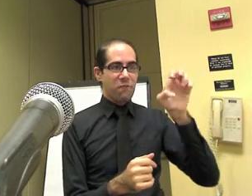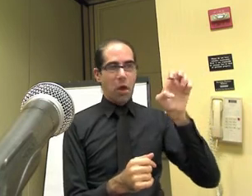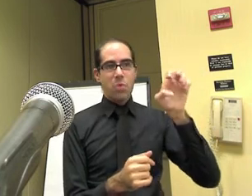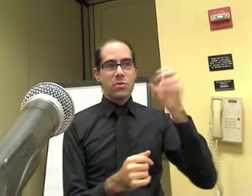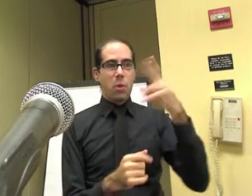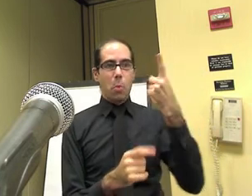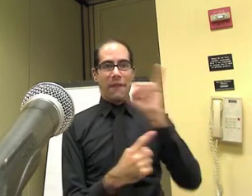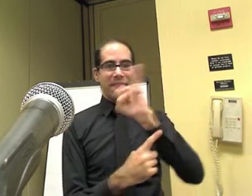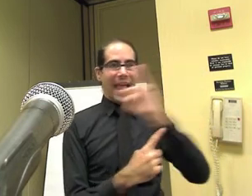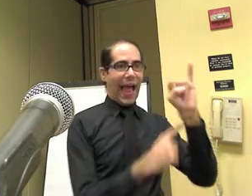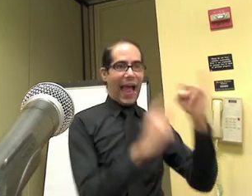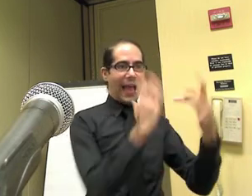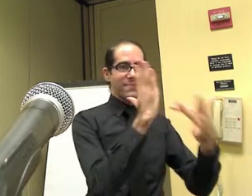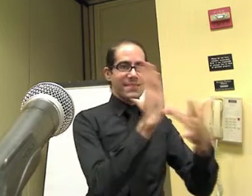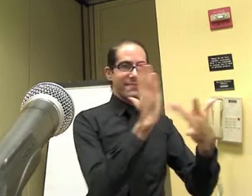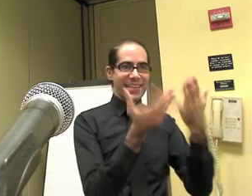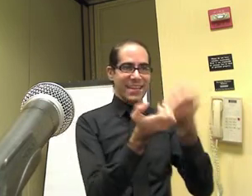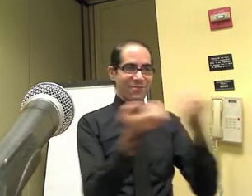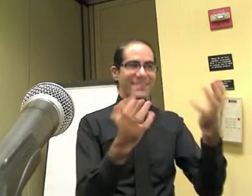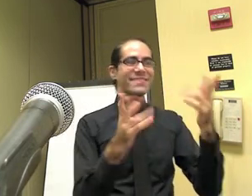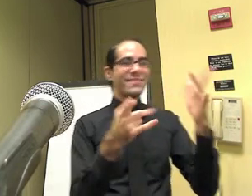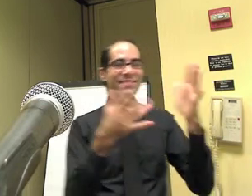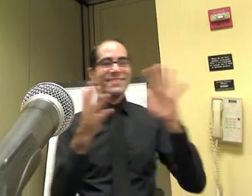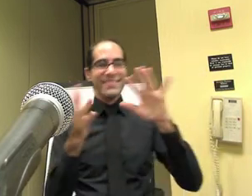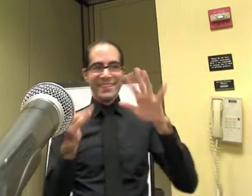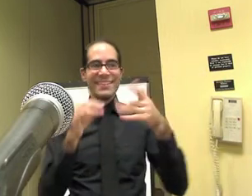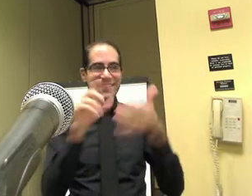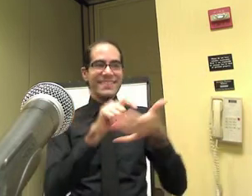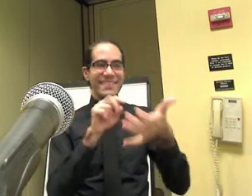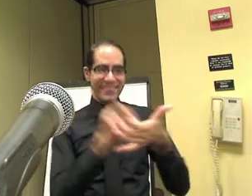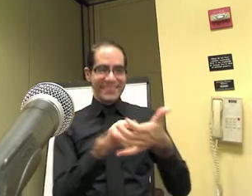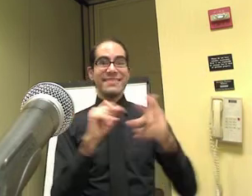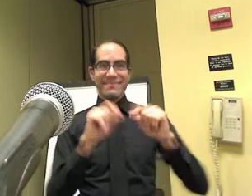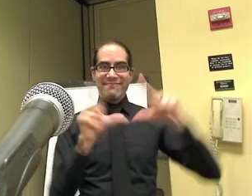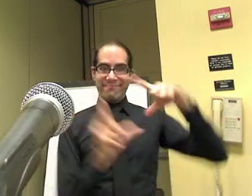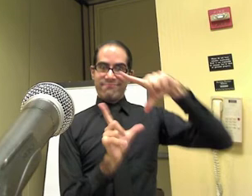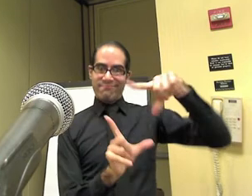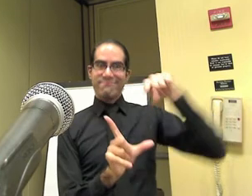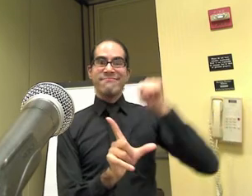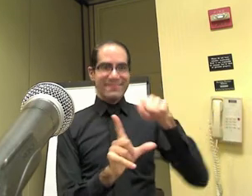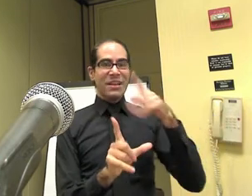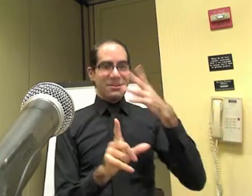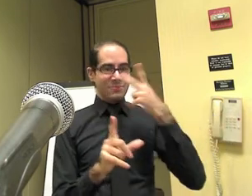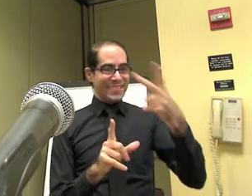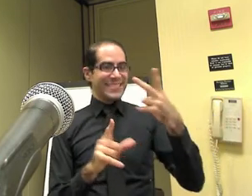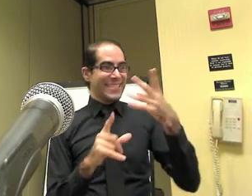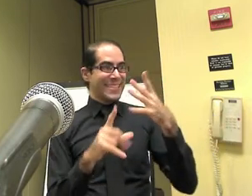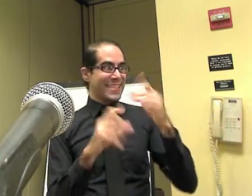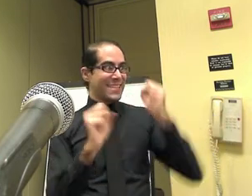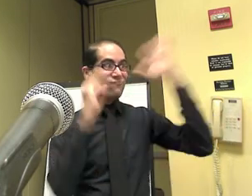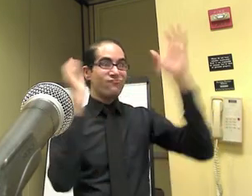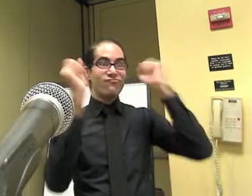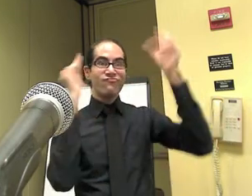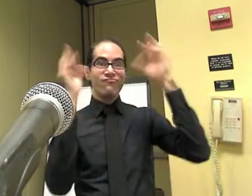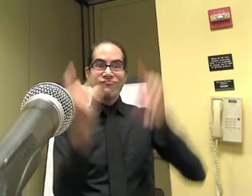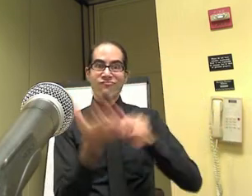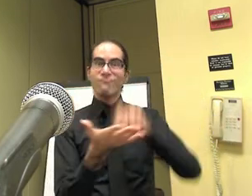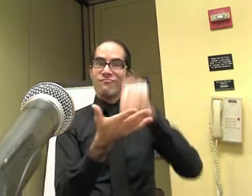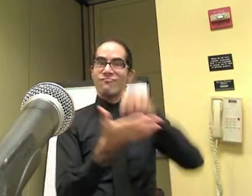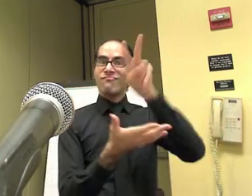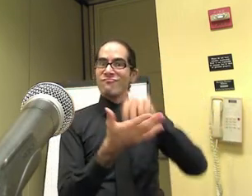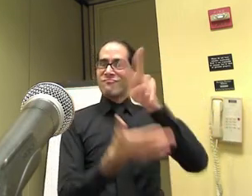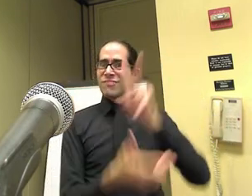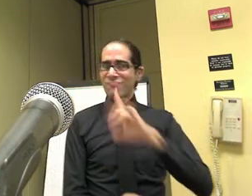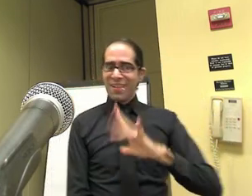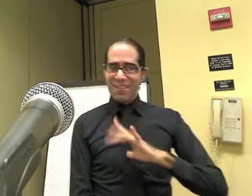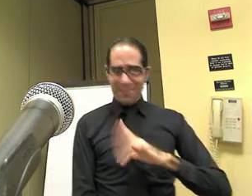It's like you can use an iPhone, an iPad, an iPod, or whatever. That's a resource that we can use. And so you can see the